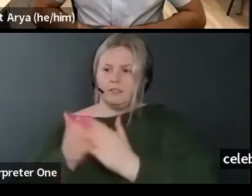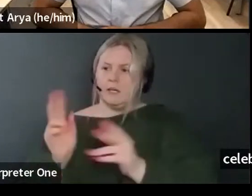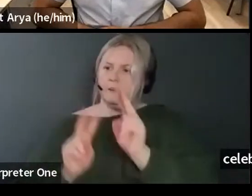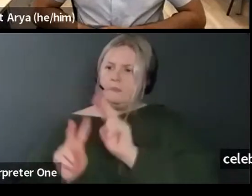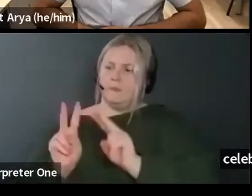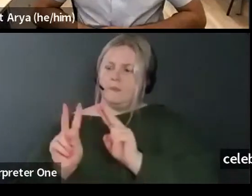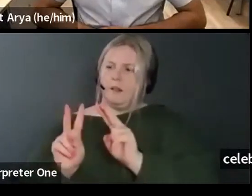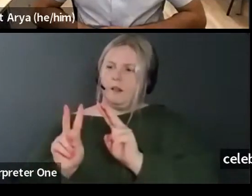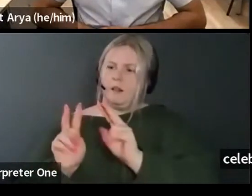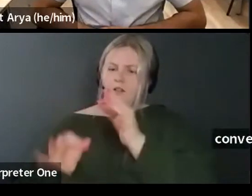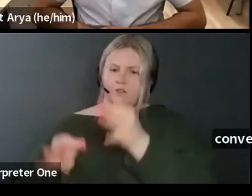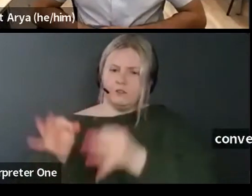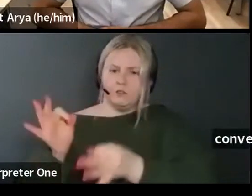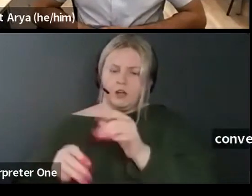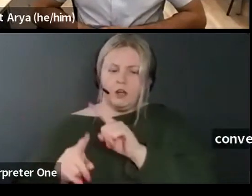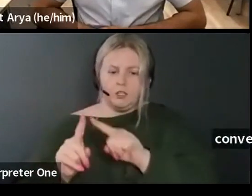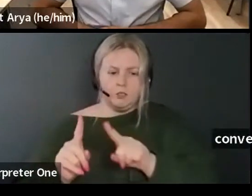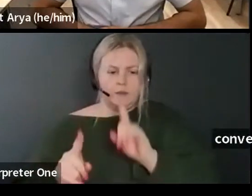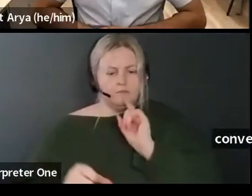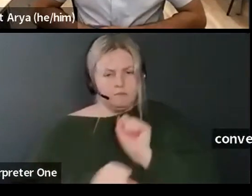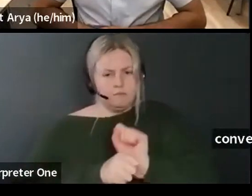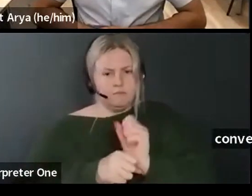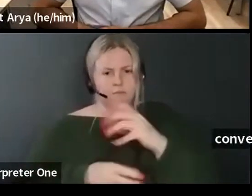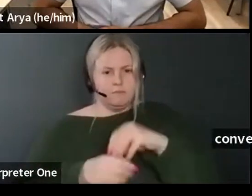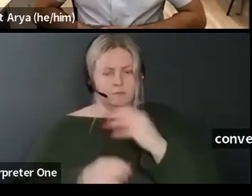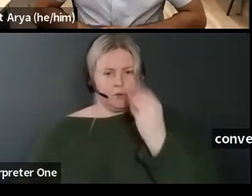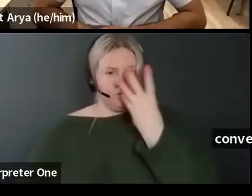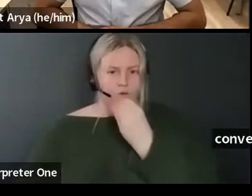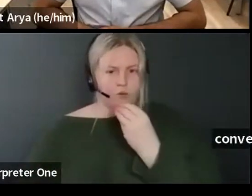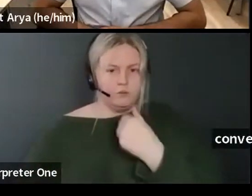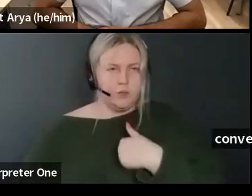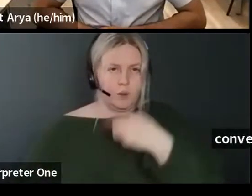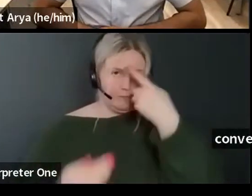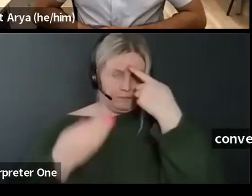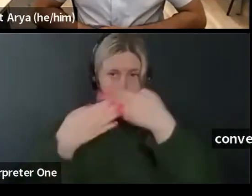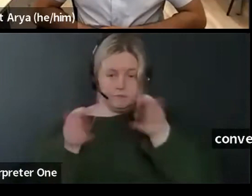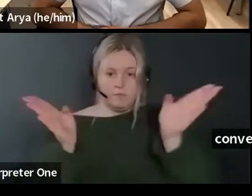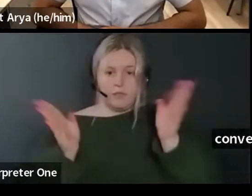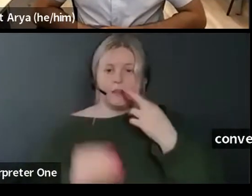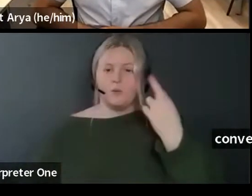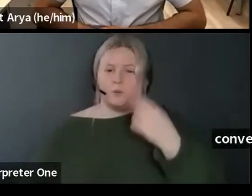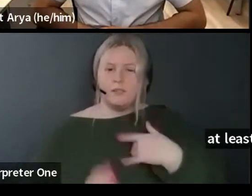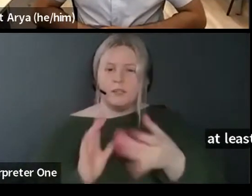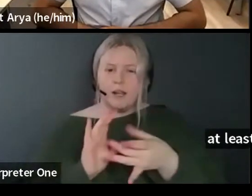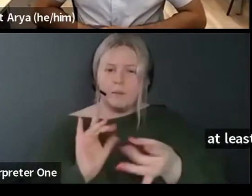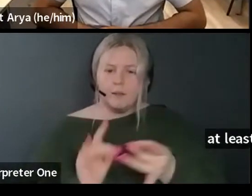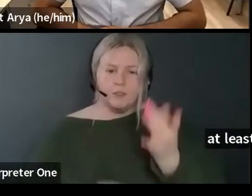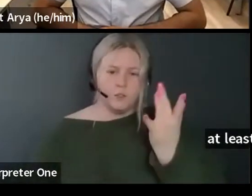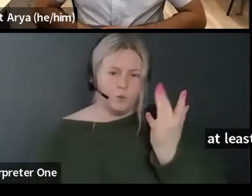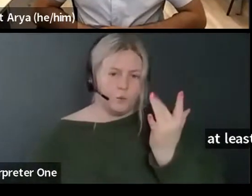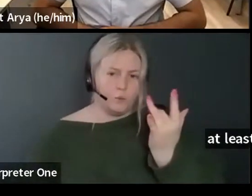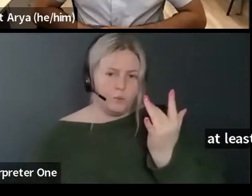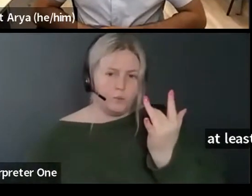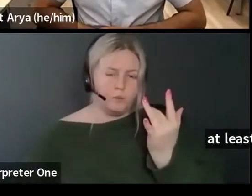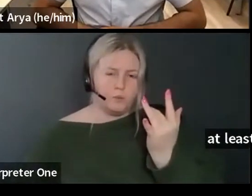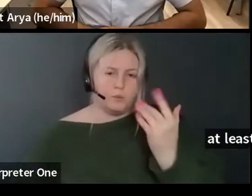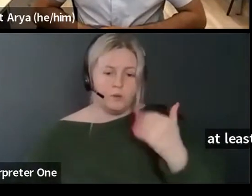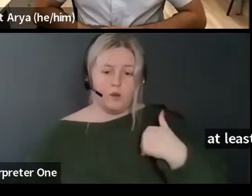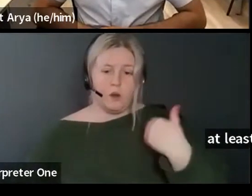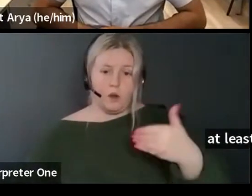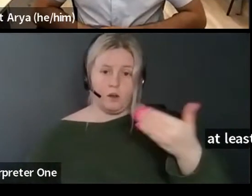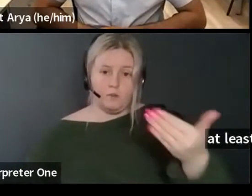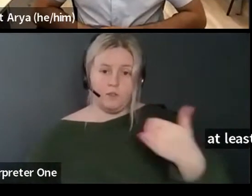open-minded, things like that. And the reason I raise that is because so much of the time when we have